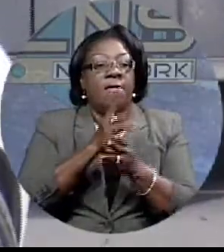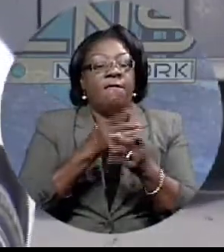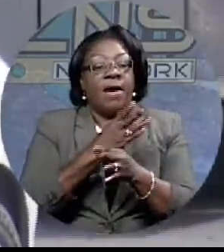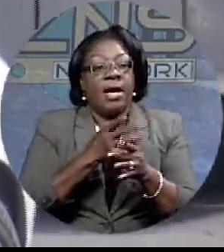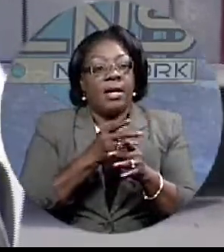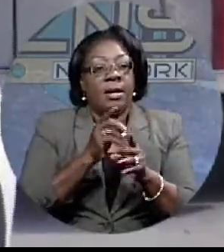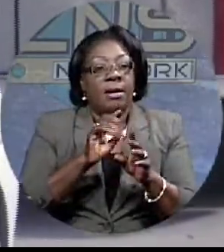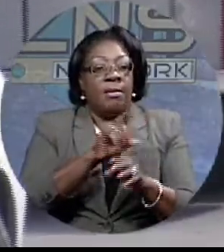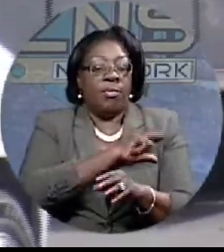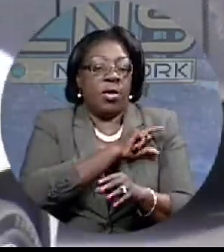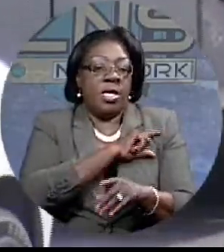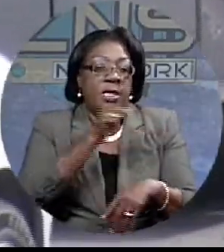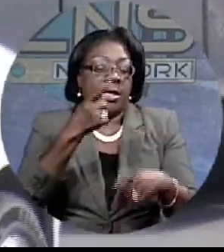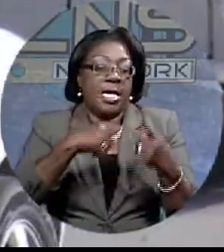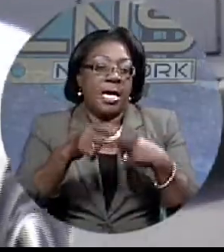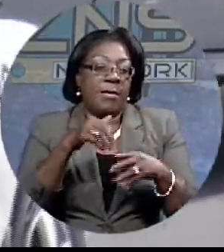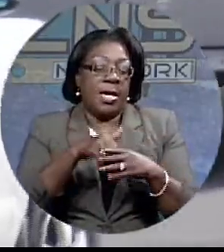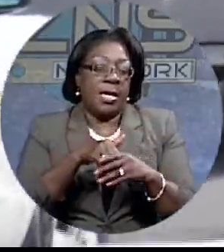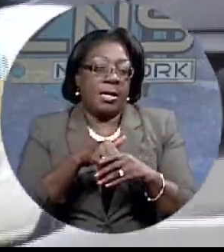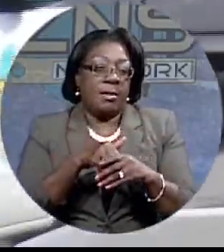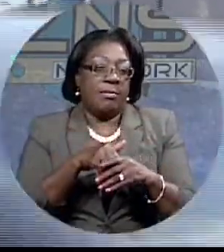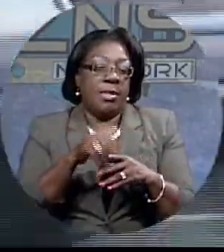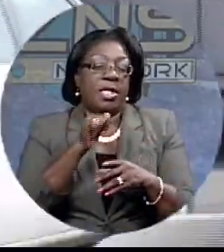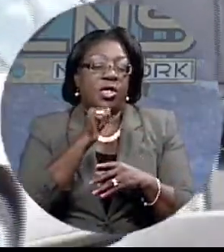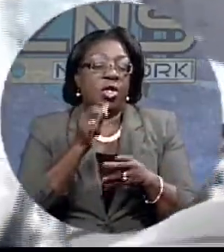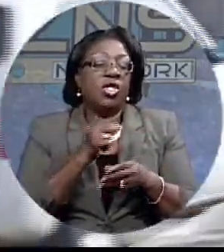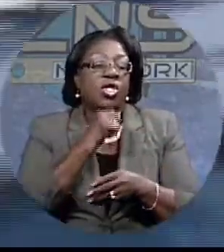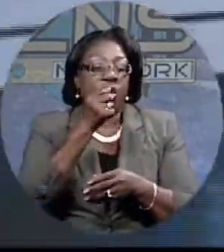may have prompted the alarm.